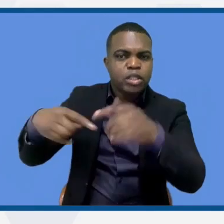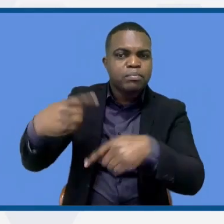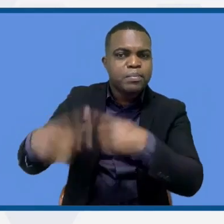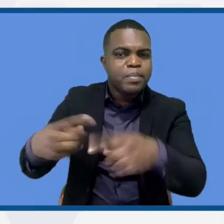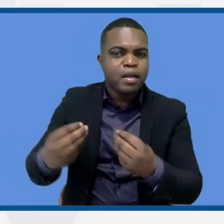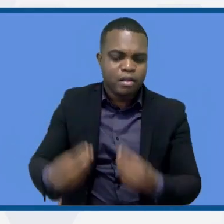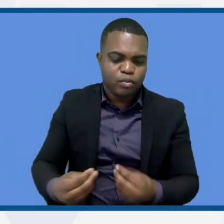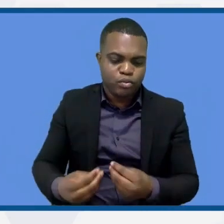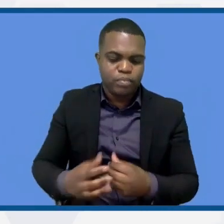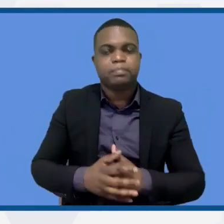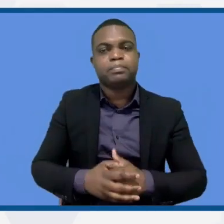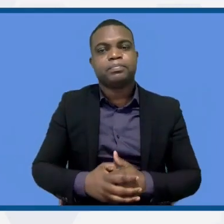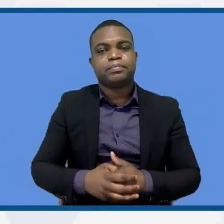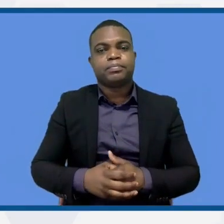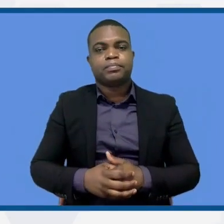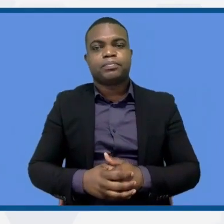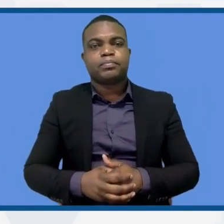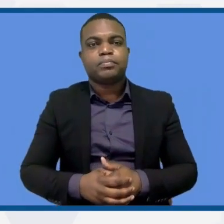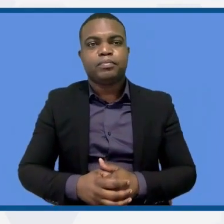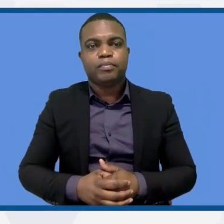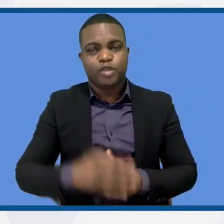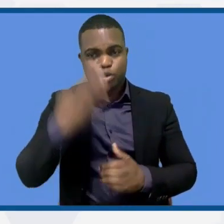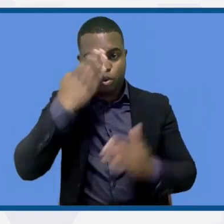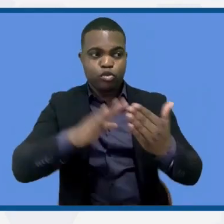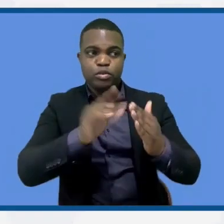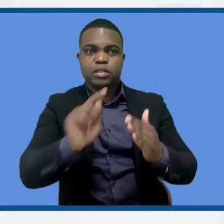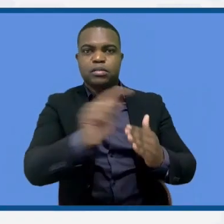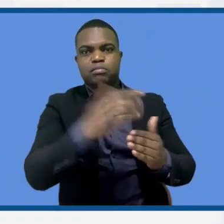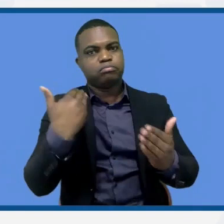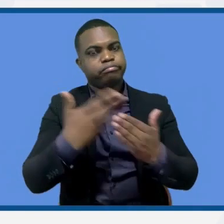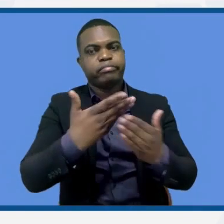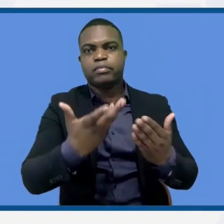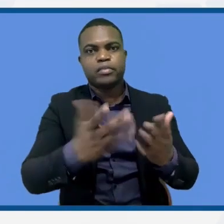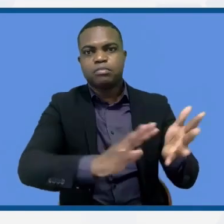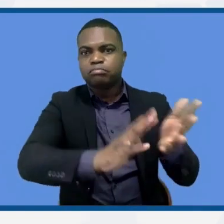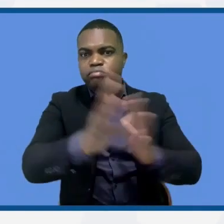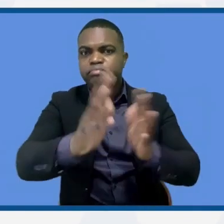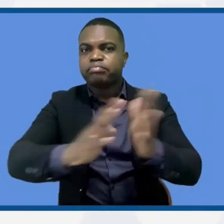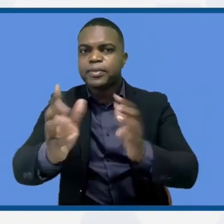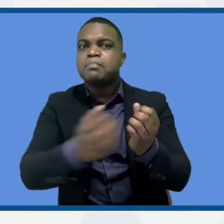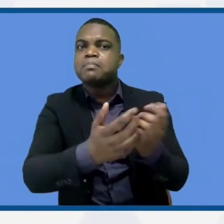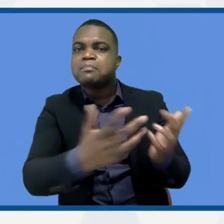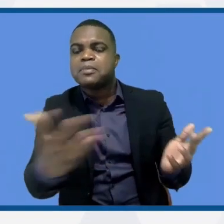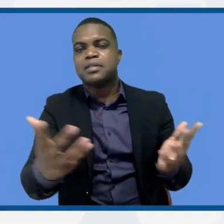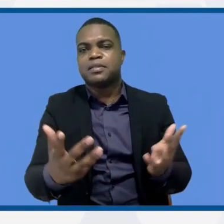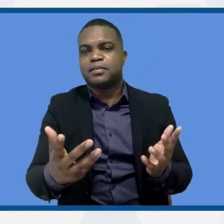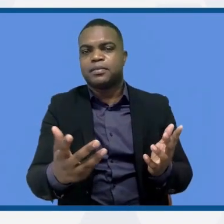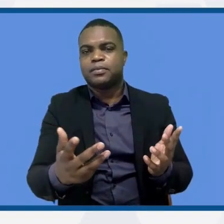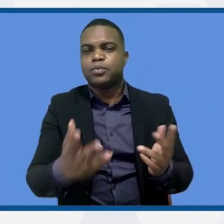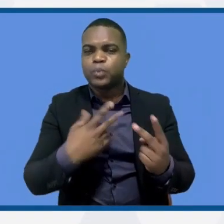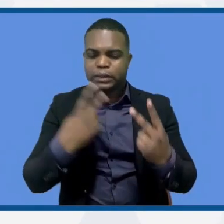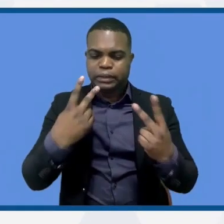witnessed the socioeconomic changes directly derived from climate change, and